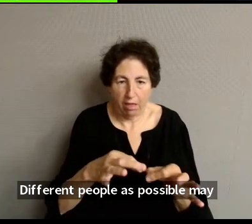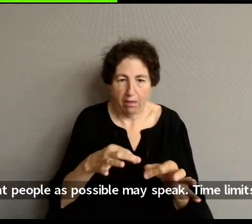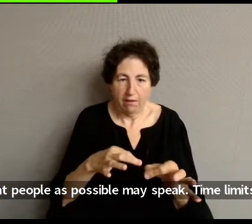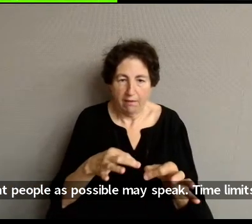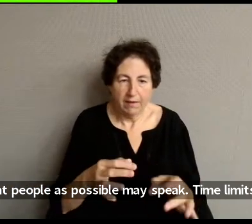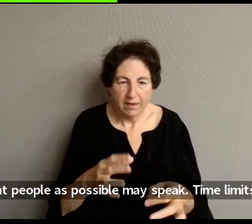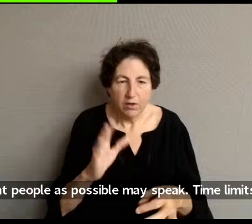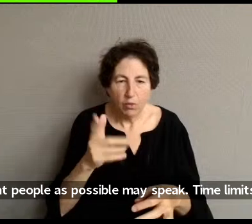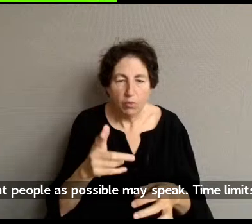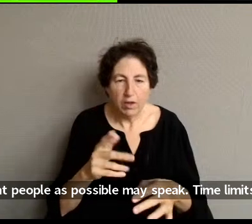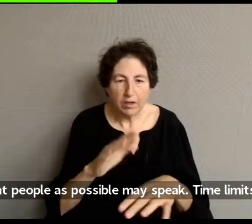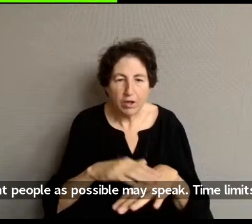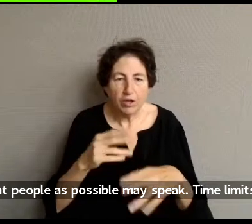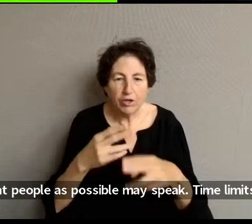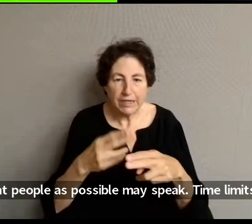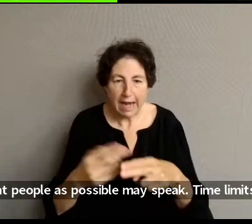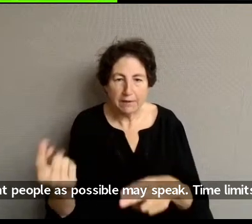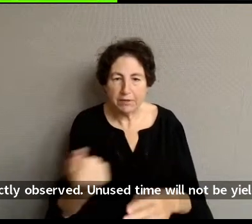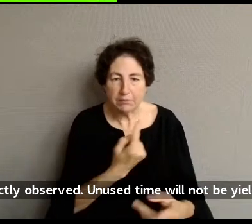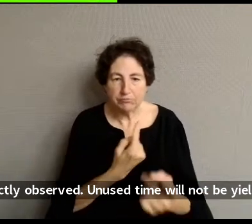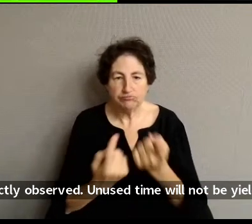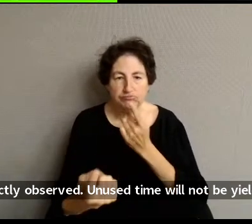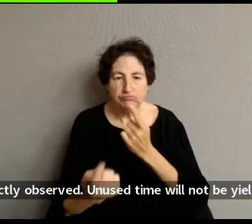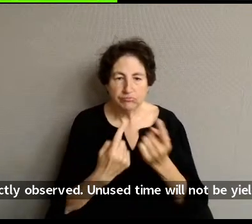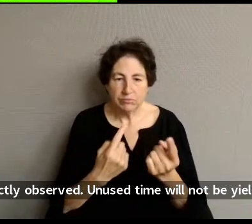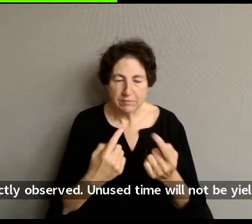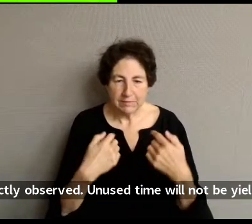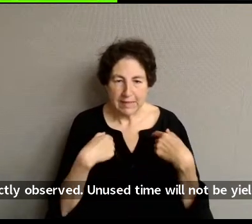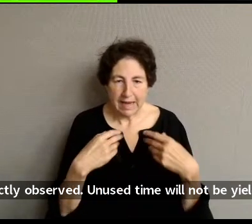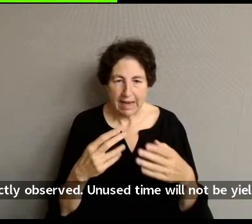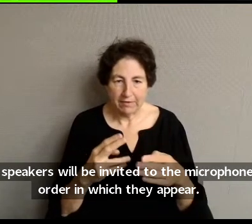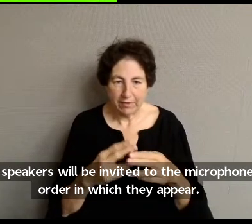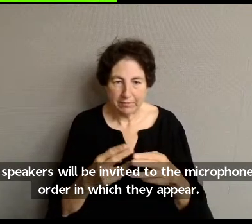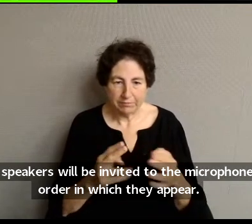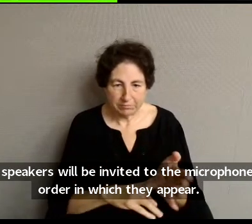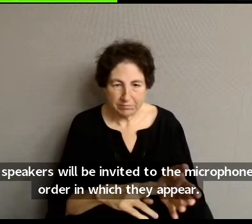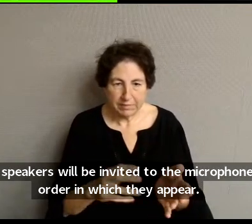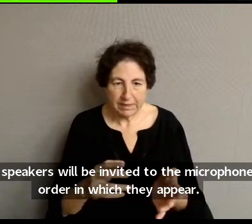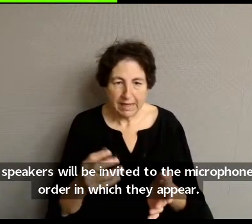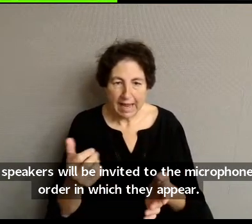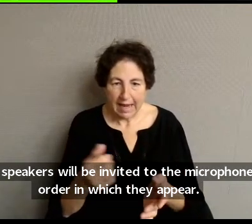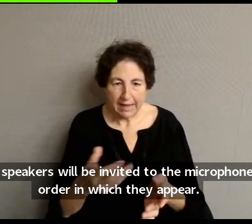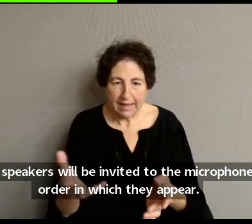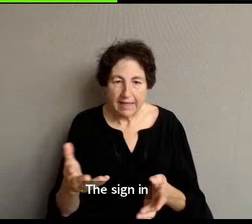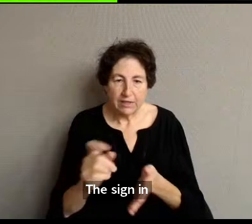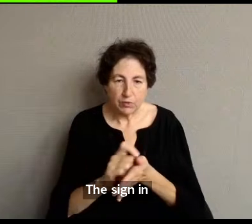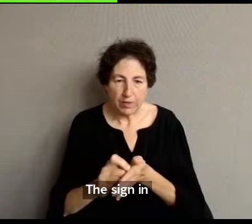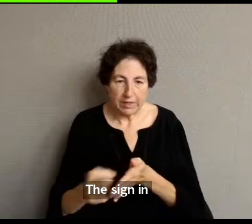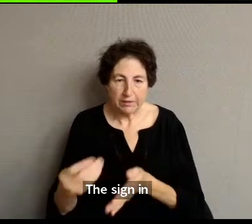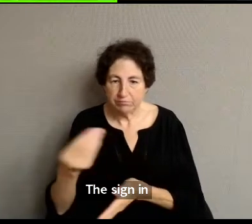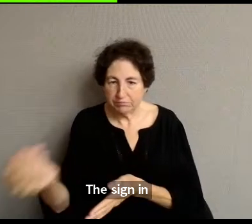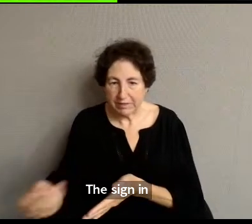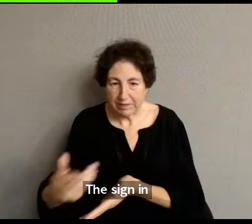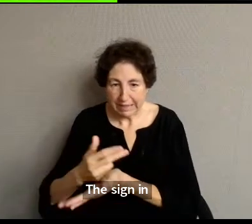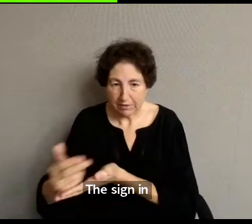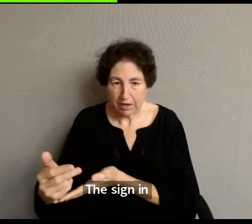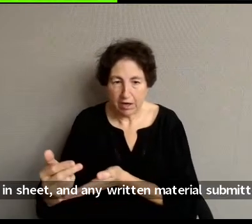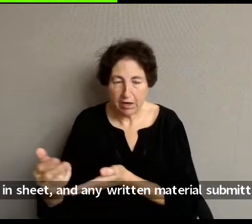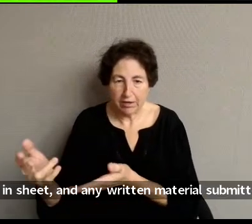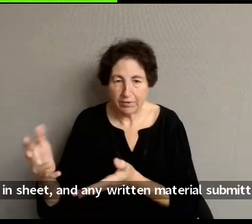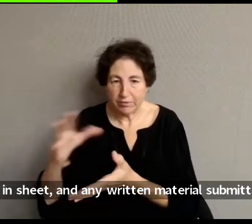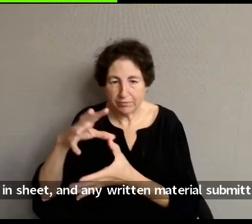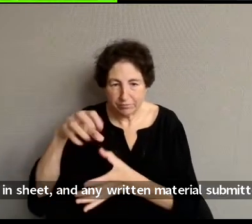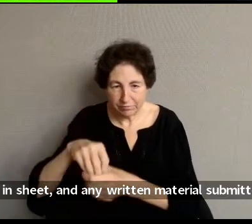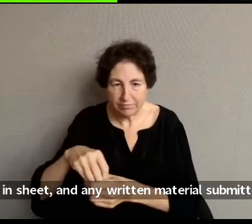microphone in the order in which they appear. The sign-in sheet and any written material submitted to the board secretary will become part of the